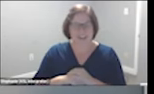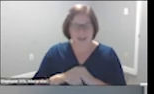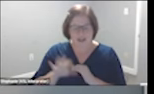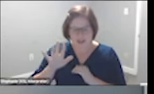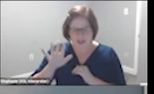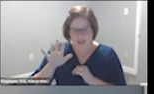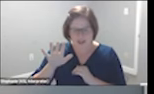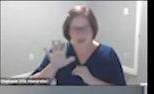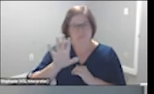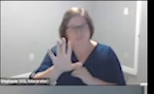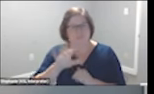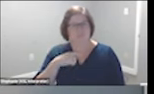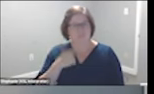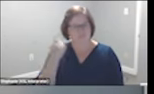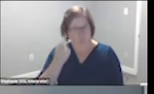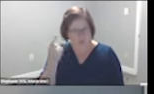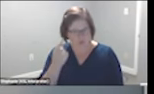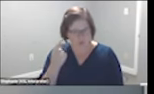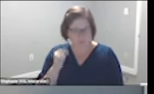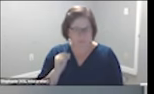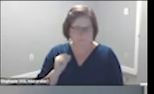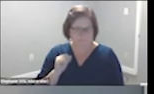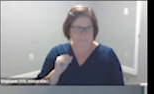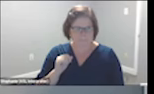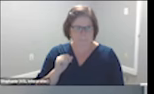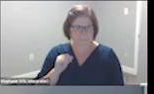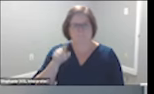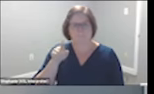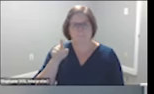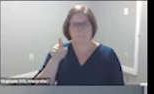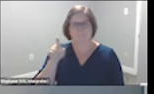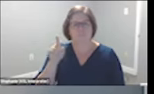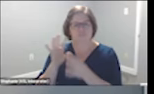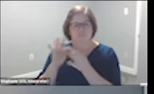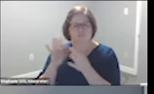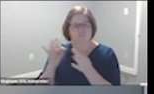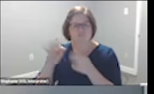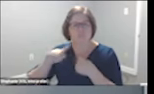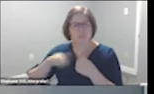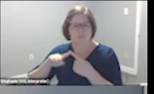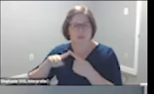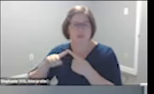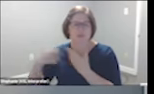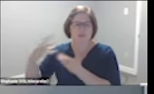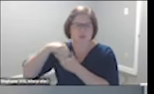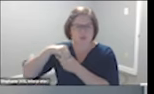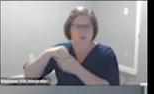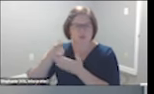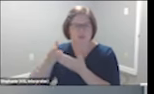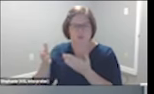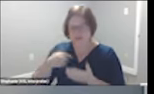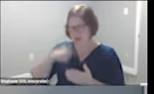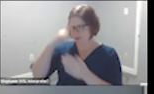I'm just wondering, when you talk about some of those inclusive things, I think about students that I support in